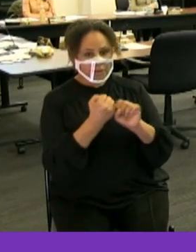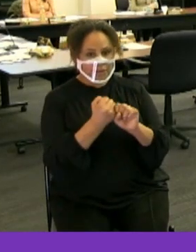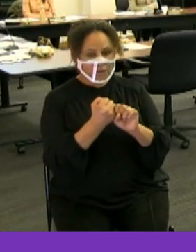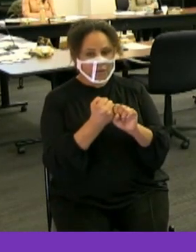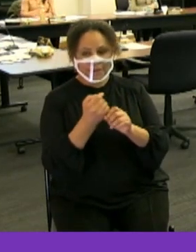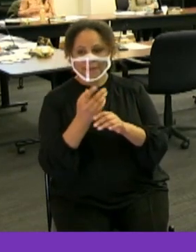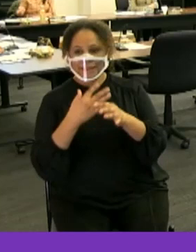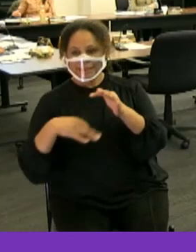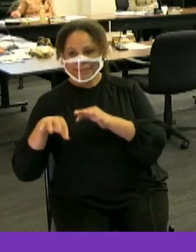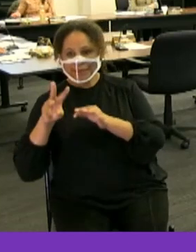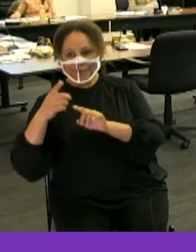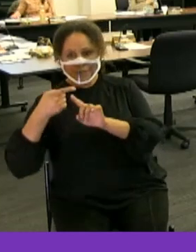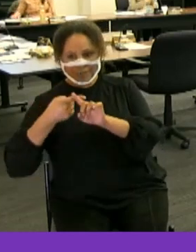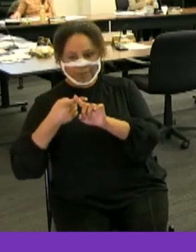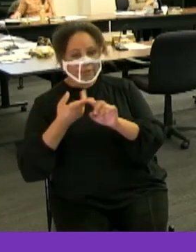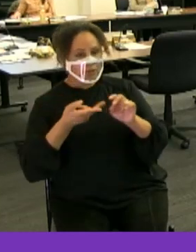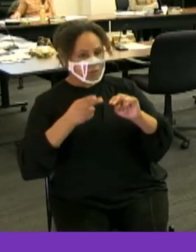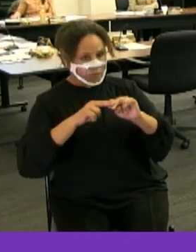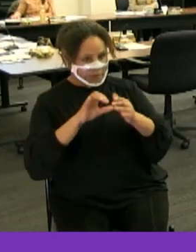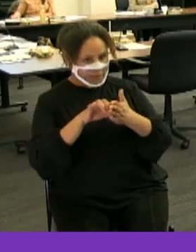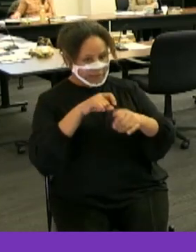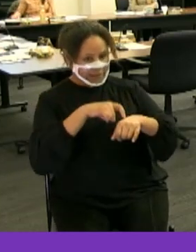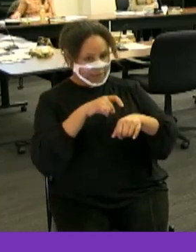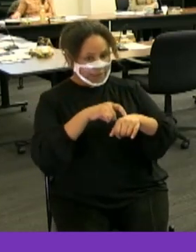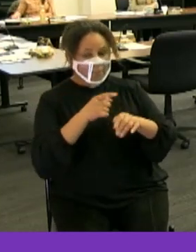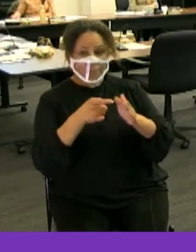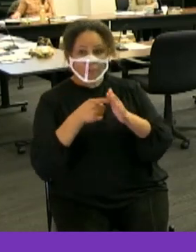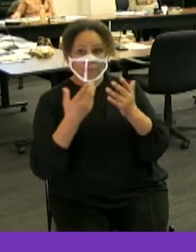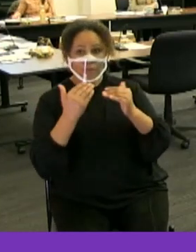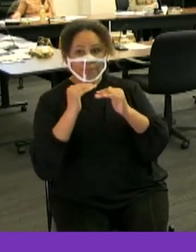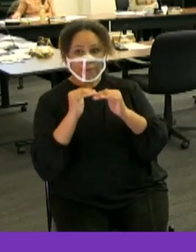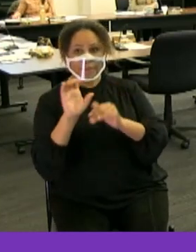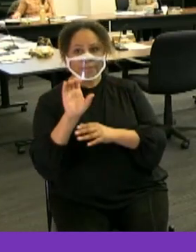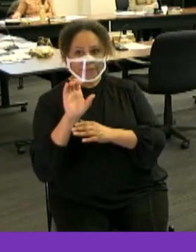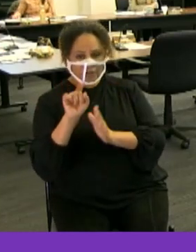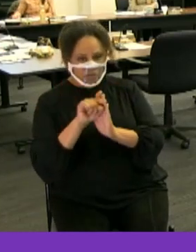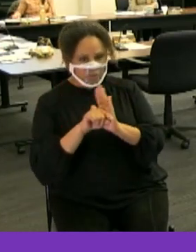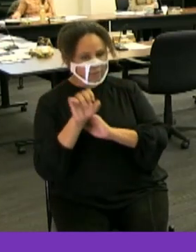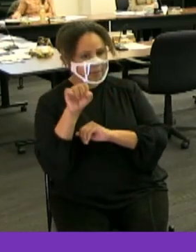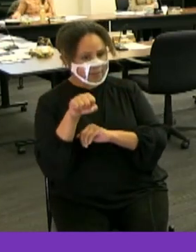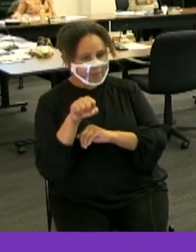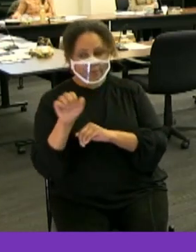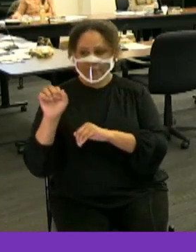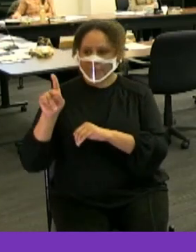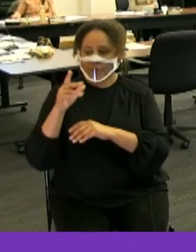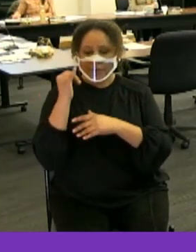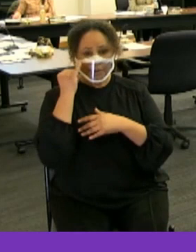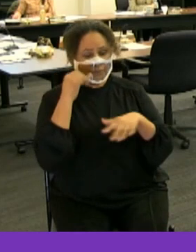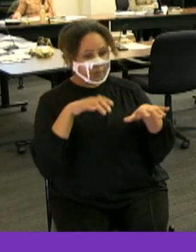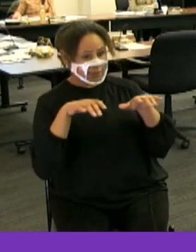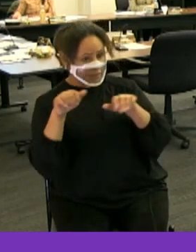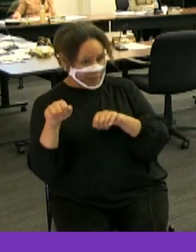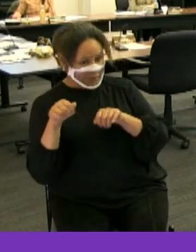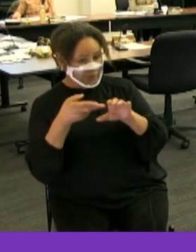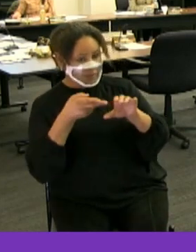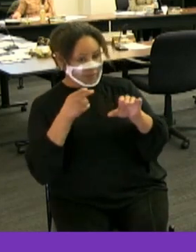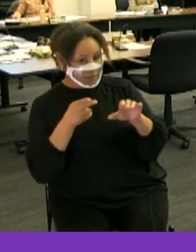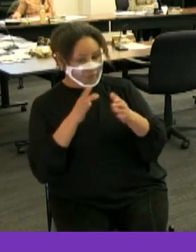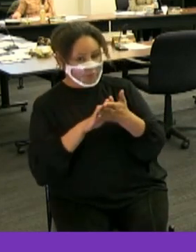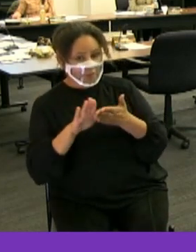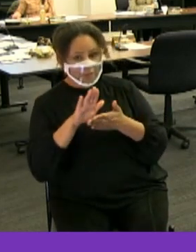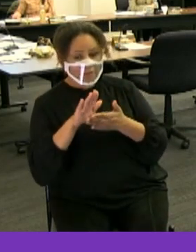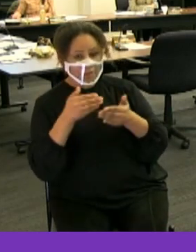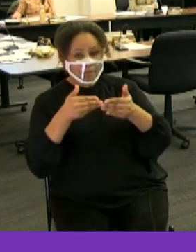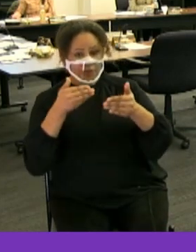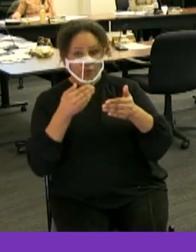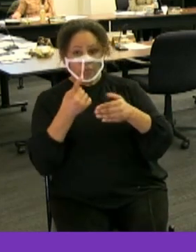increased that. They do, the requirement is a minimum of a C grade. Okay. And if they leave the college 1 year, sooner